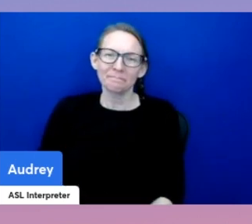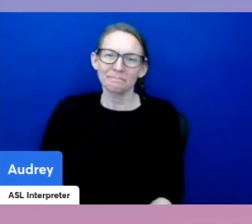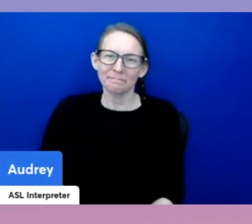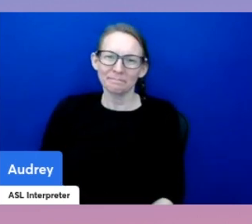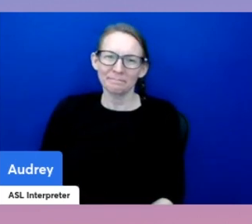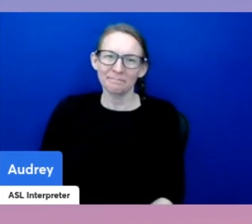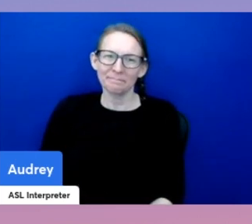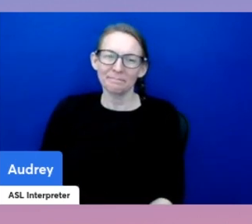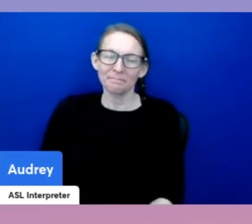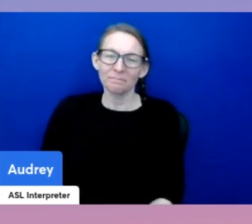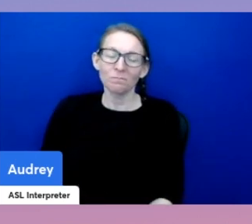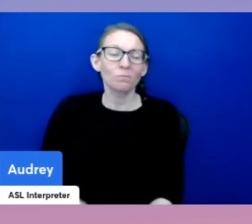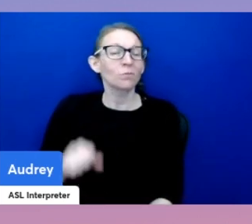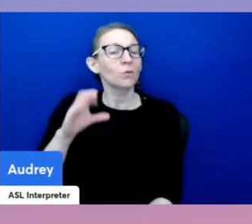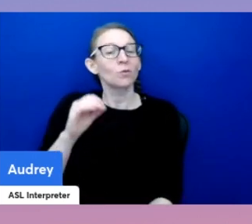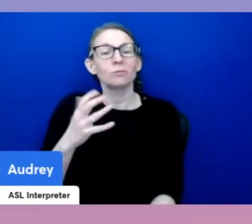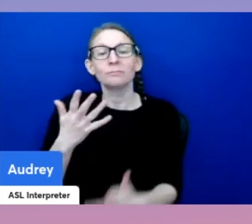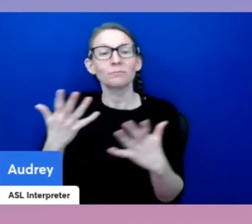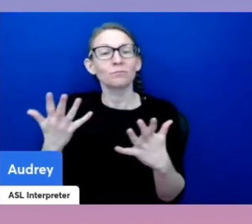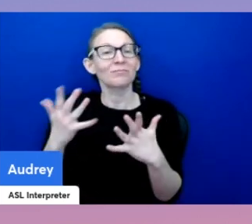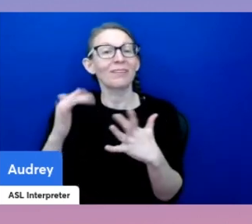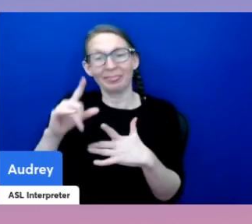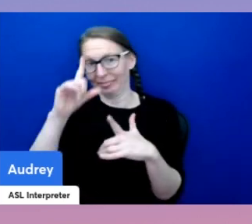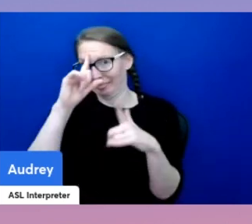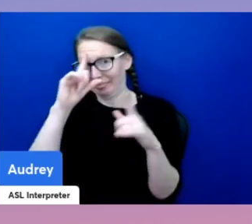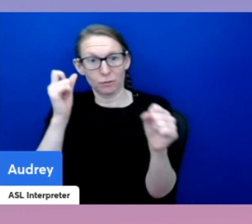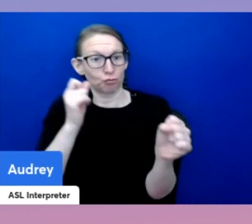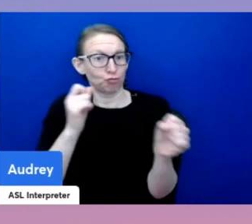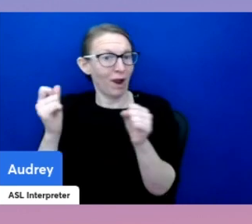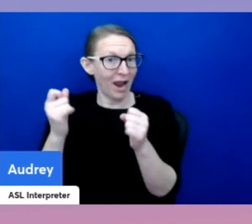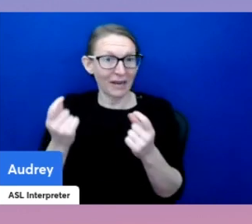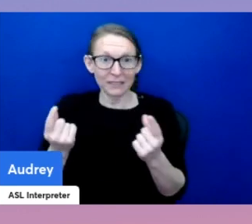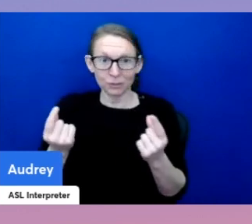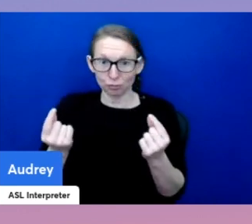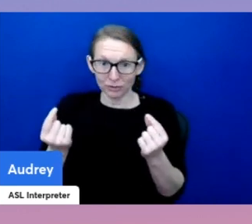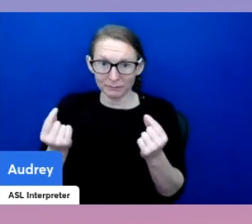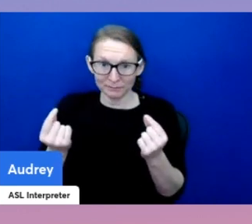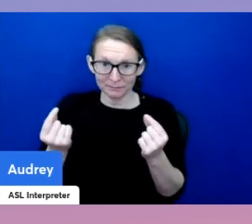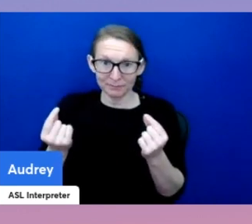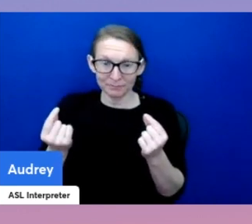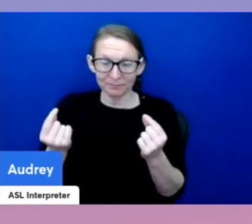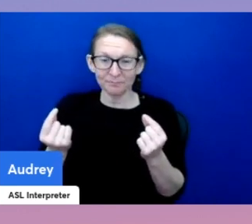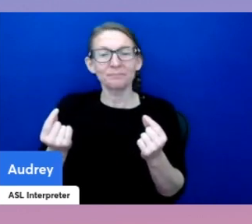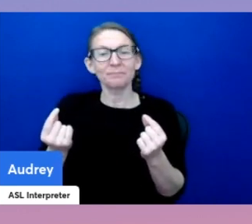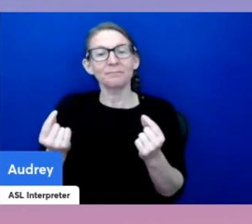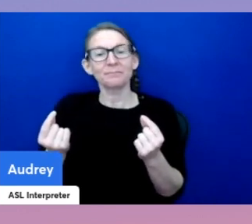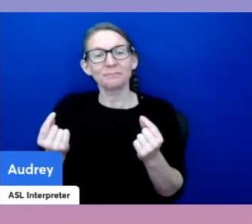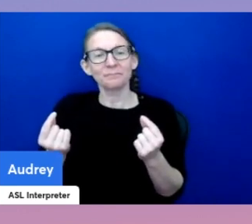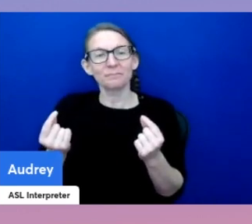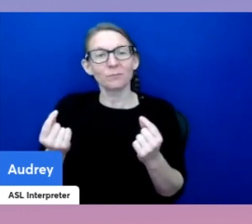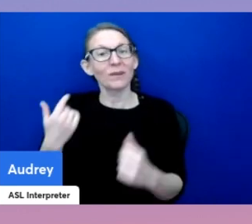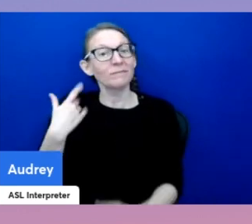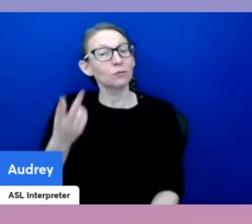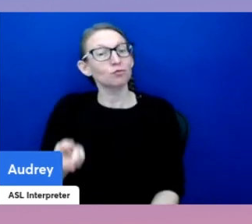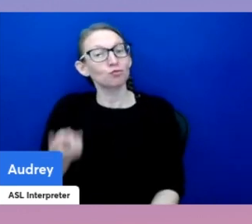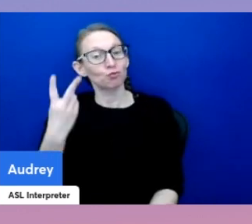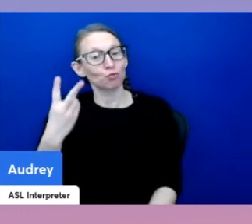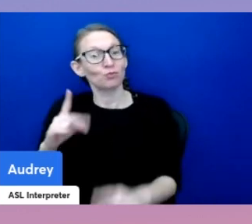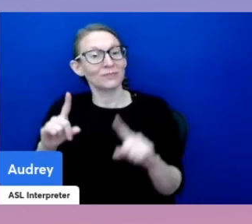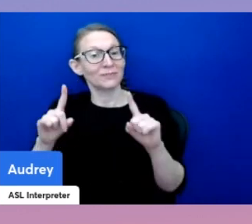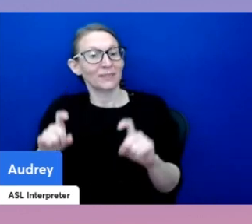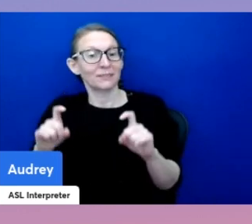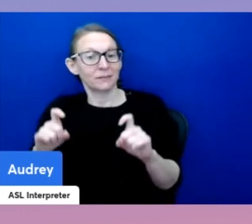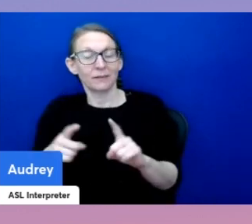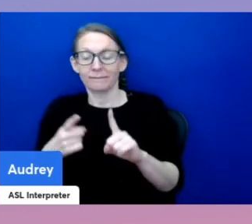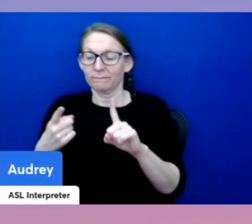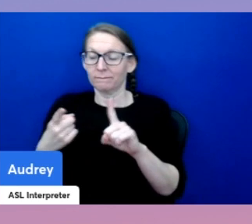So basically, the strategy is, yeah, we have two testing. The first one, the unit test,